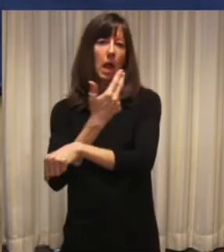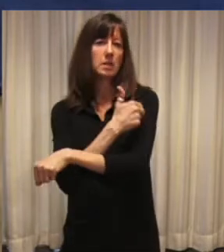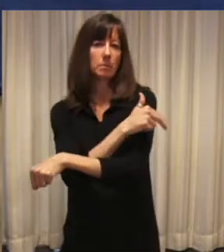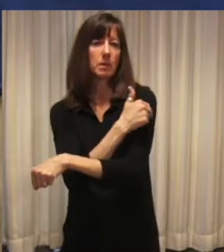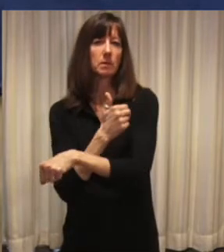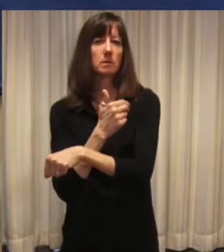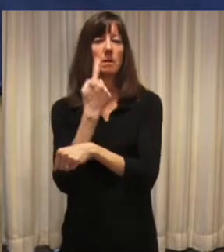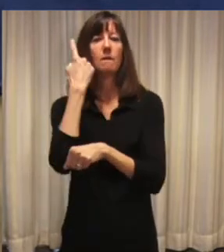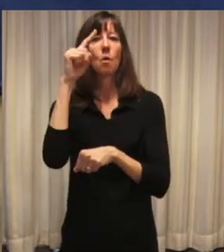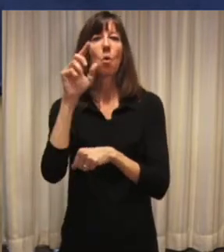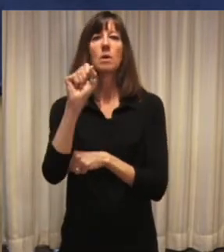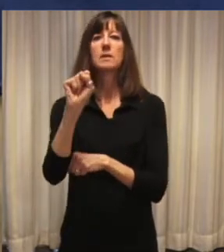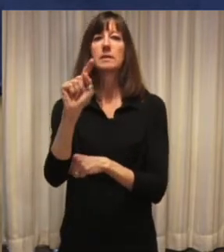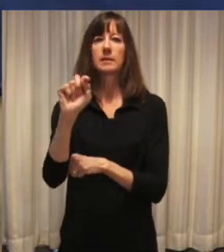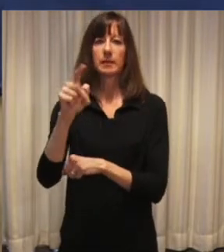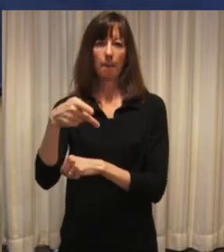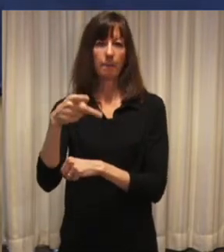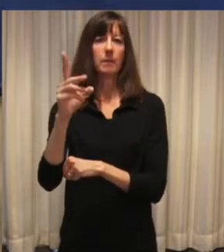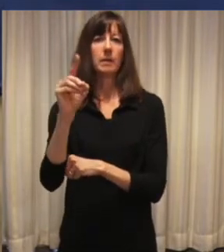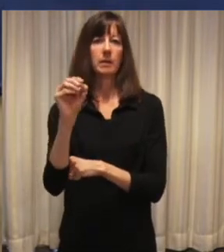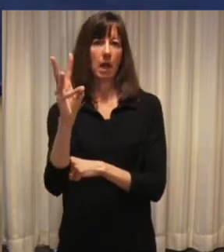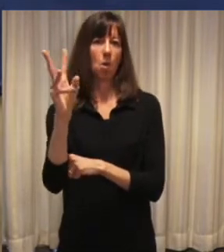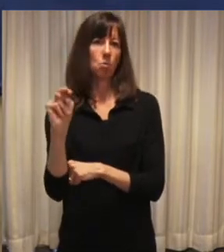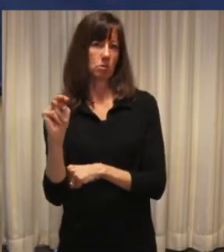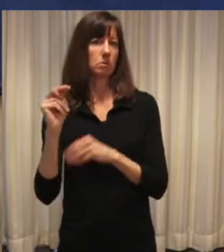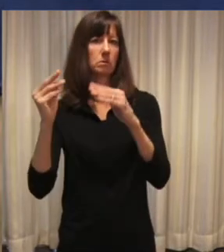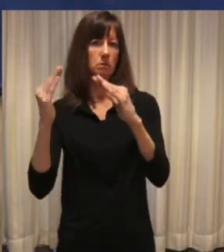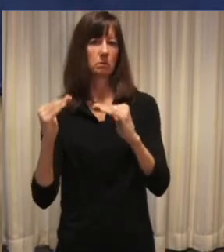beds, and that'll help bridge that gap.